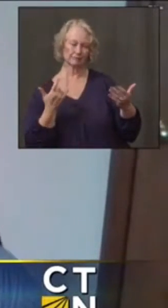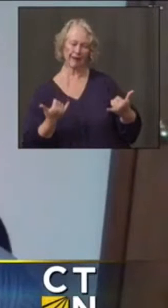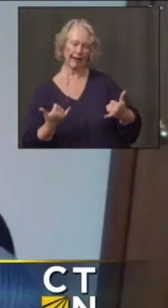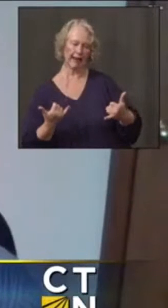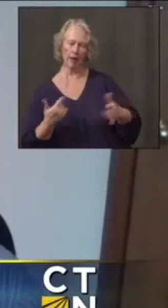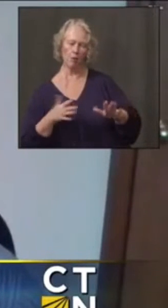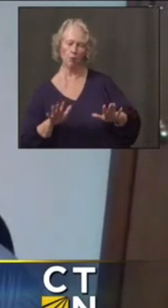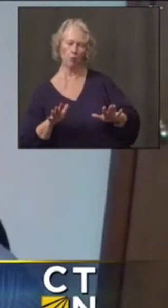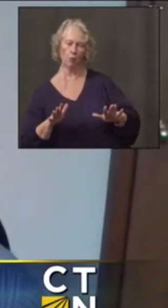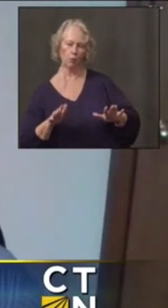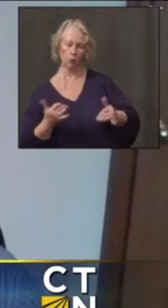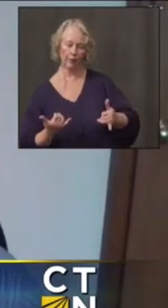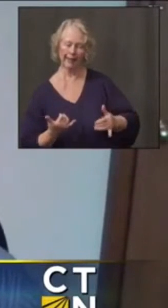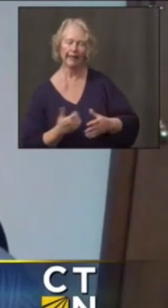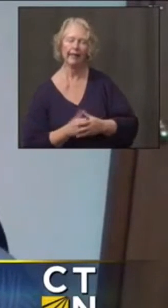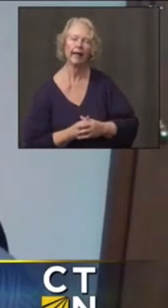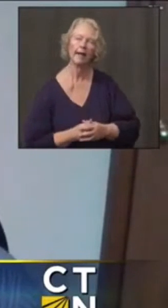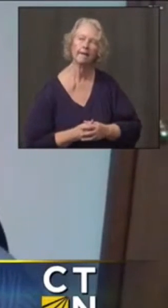Is